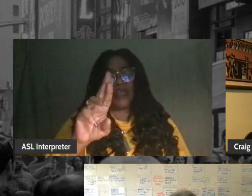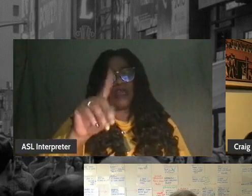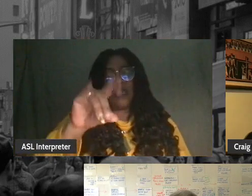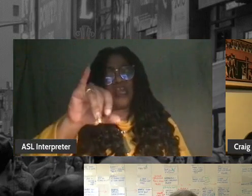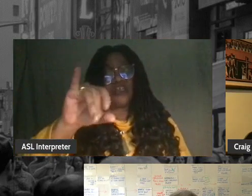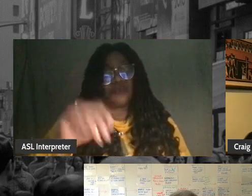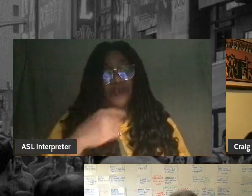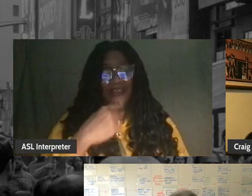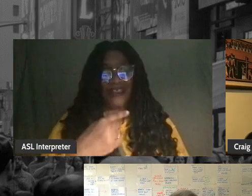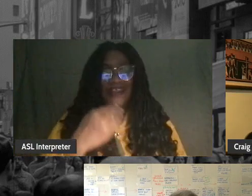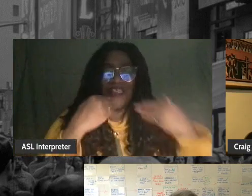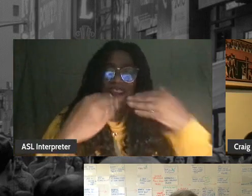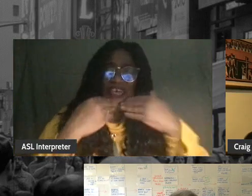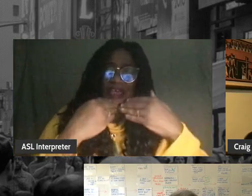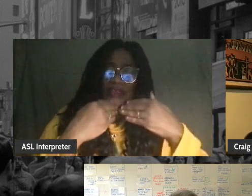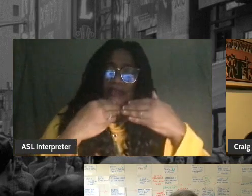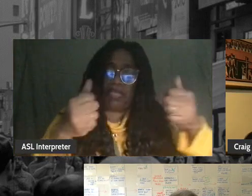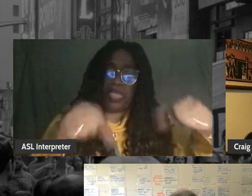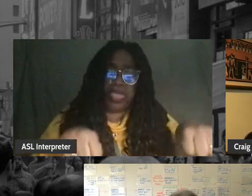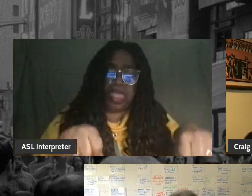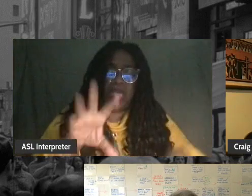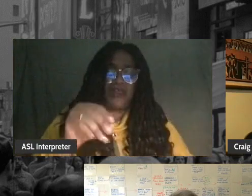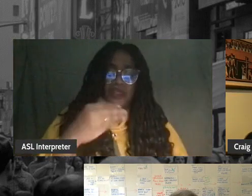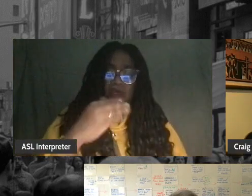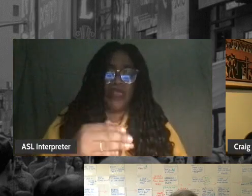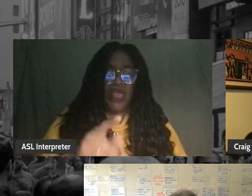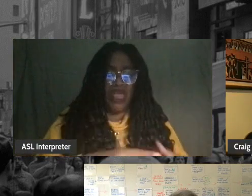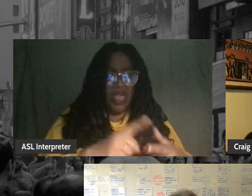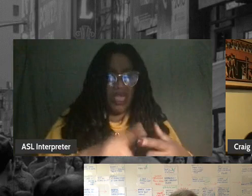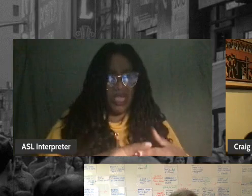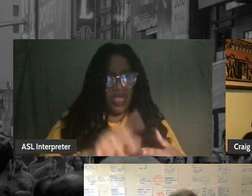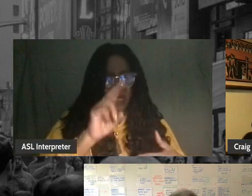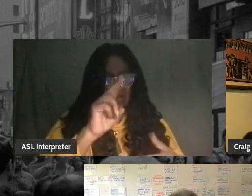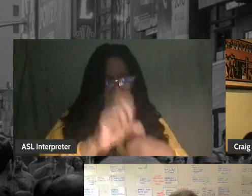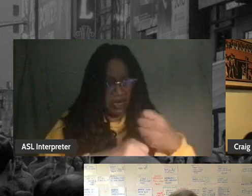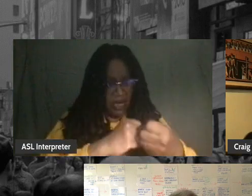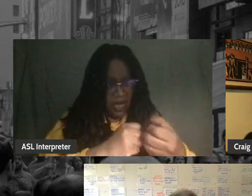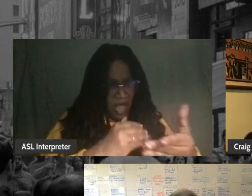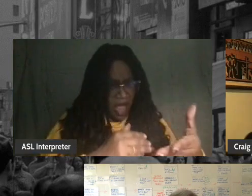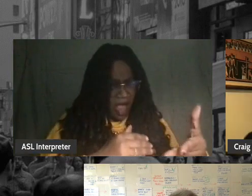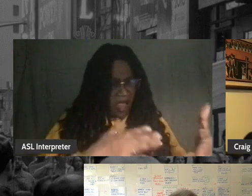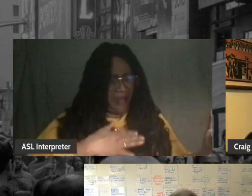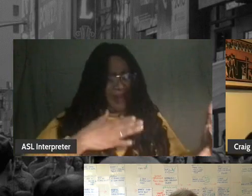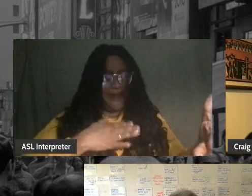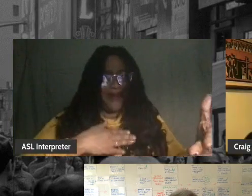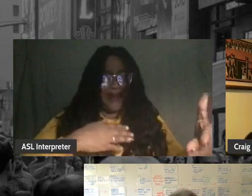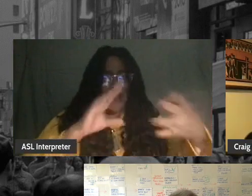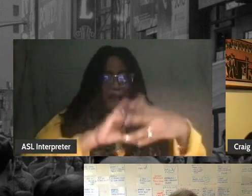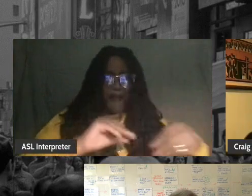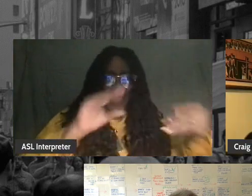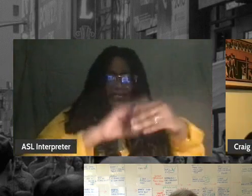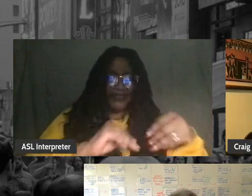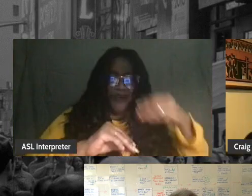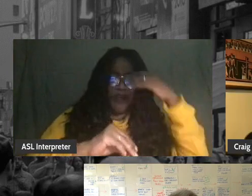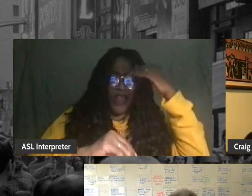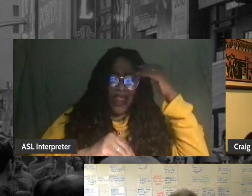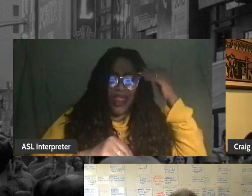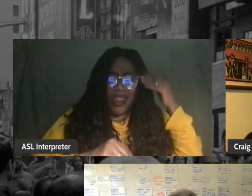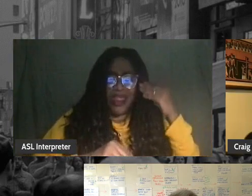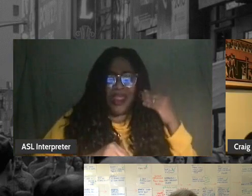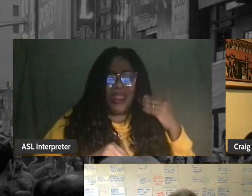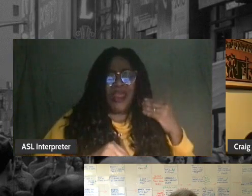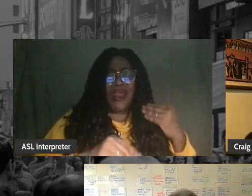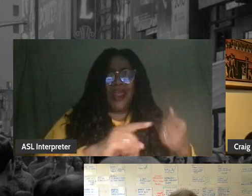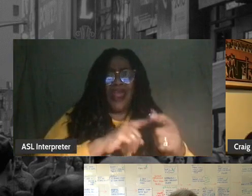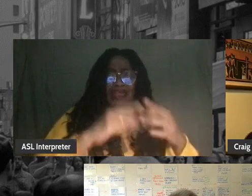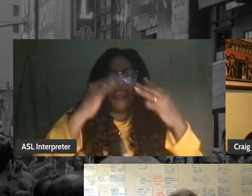of a sudden, 2 years later, you pick up the paper and you see that a film that your story seems to have been based upon has